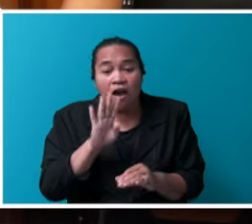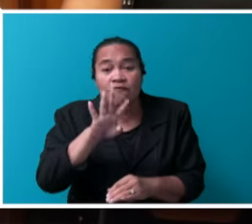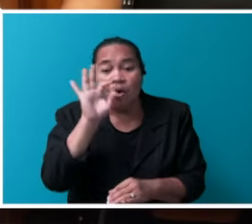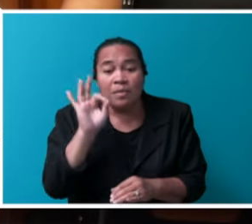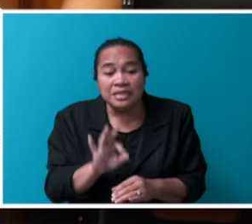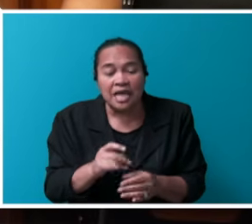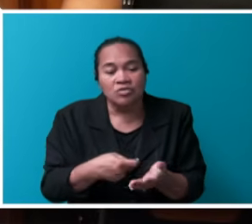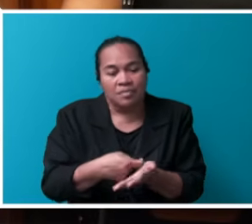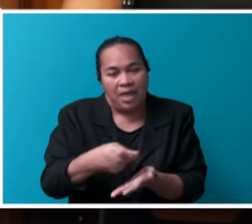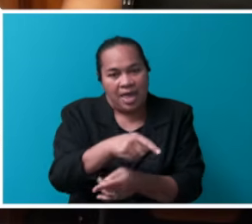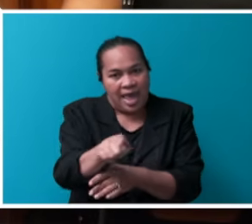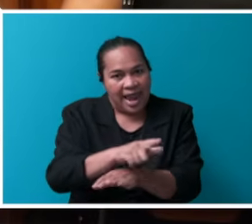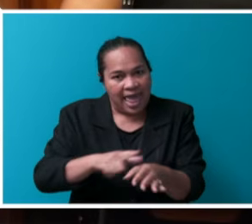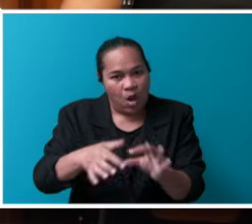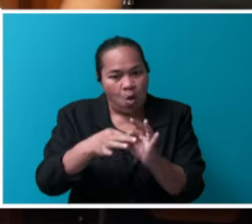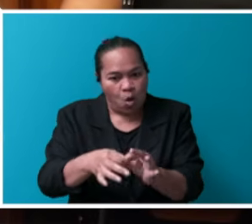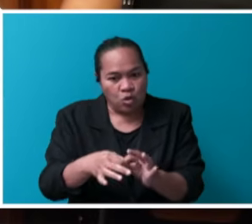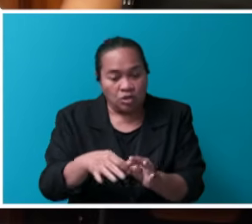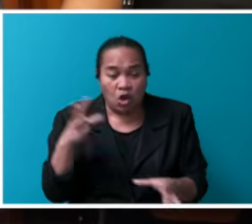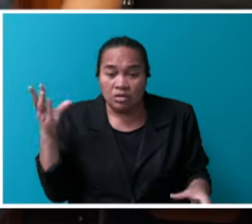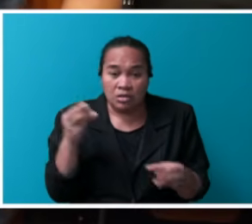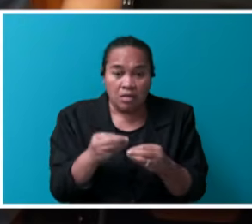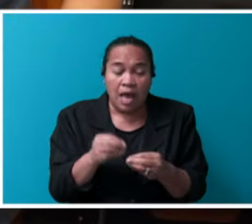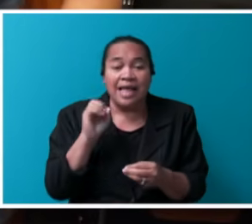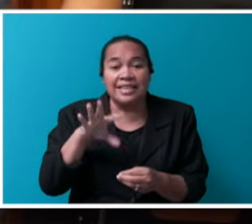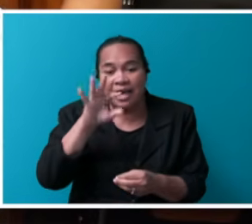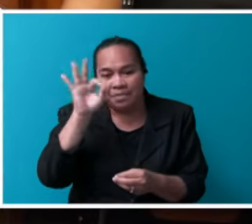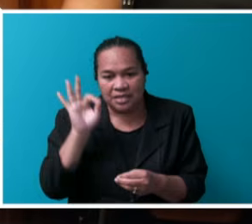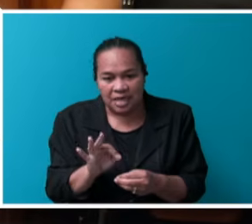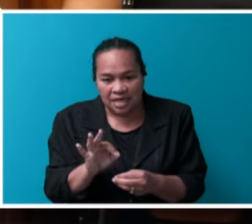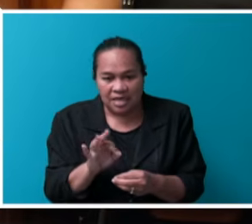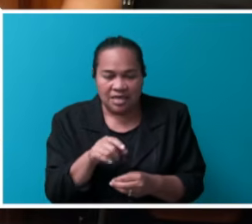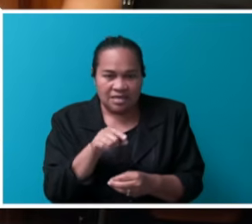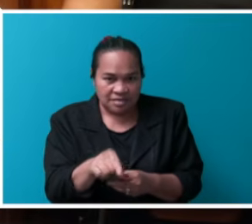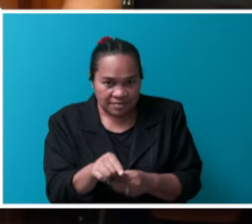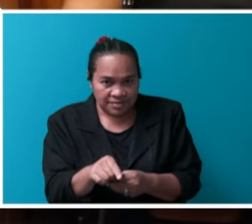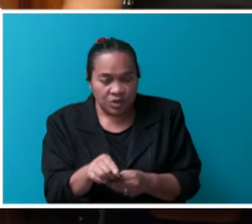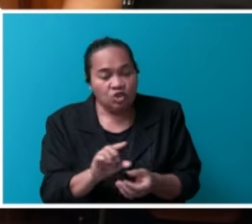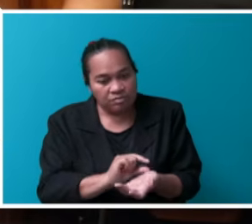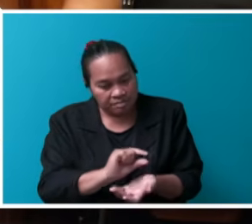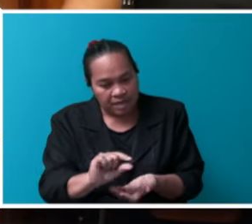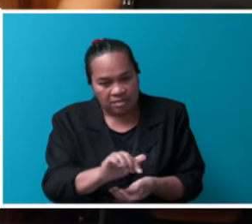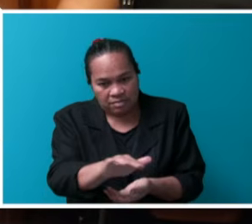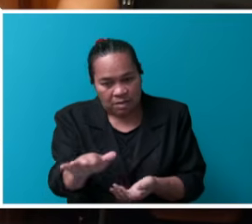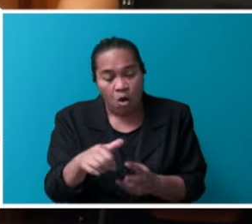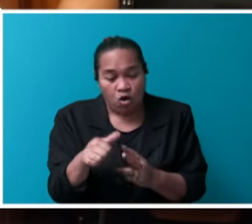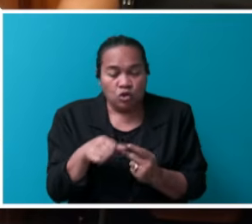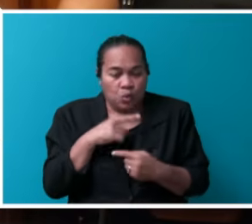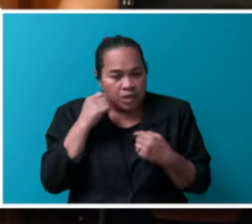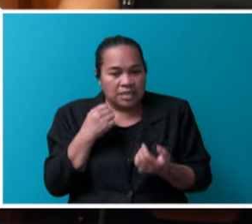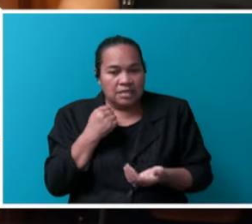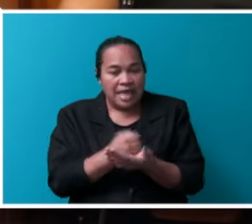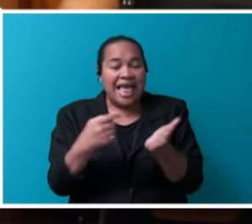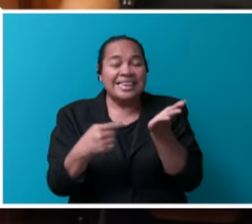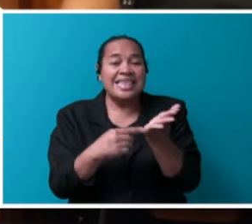to our landowners, taking it to a total of 10% of the unimproved capital value. We will also support TLTB